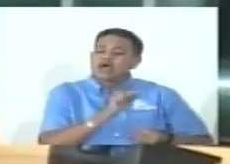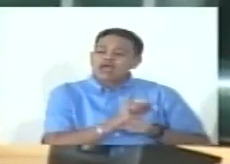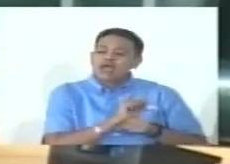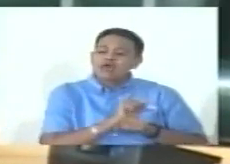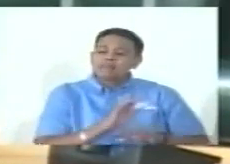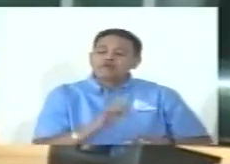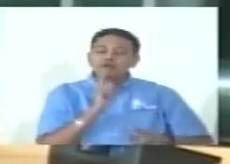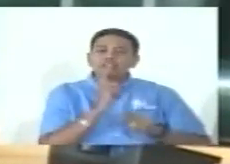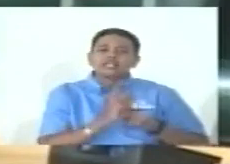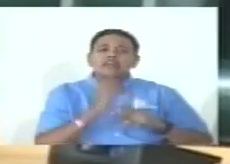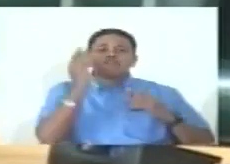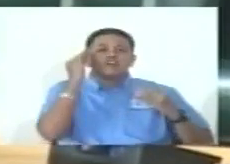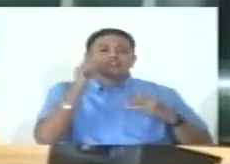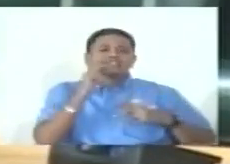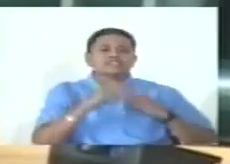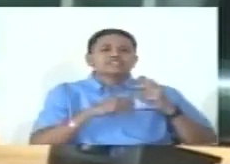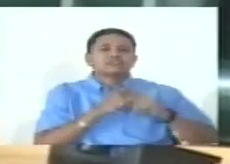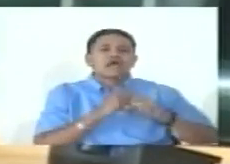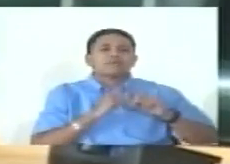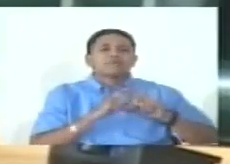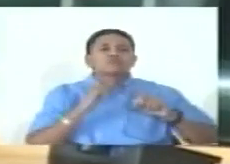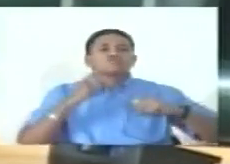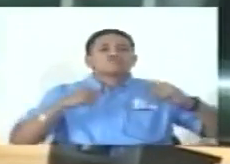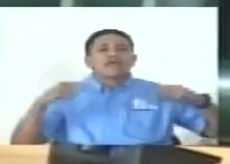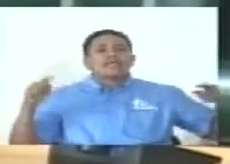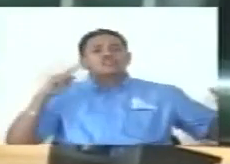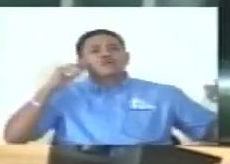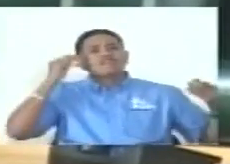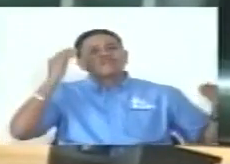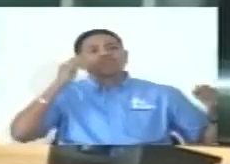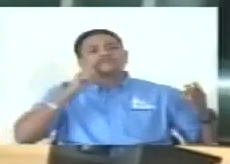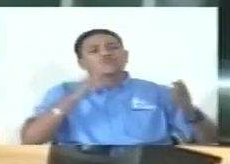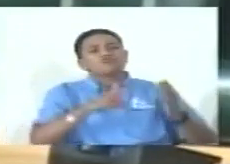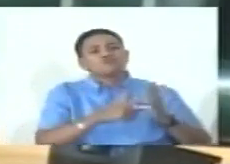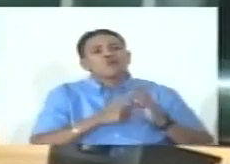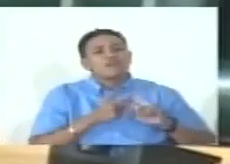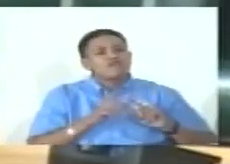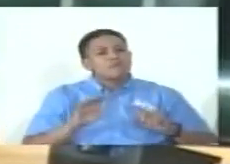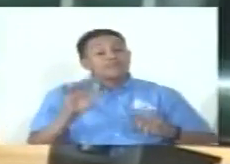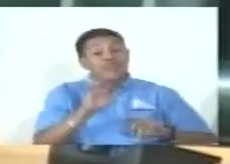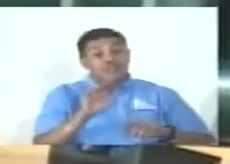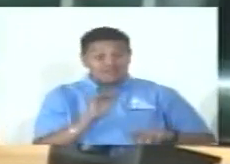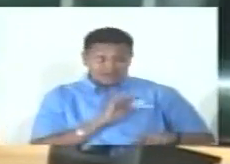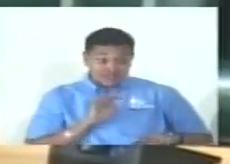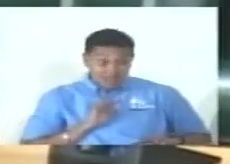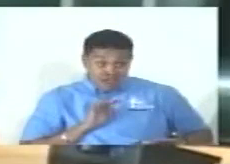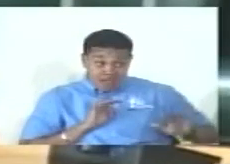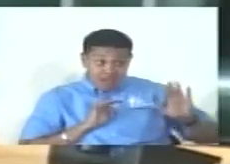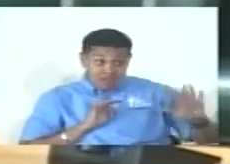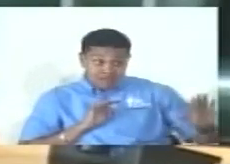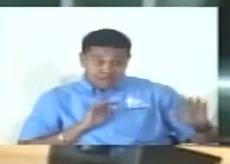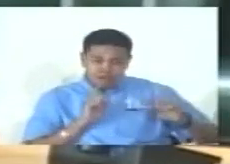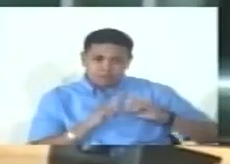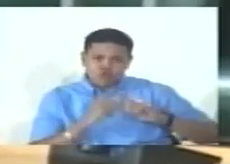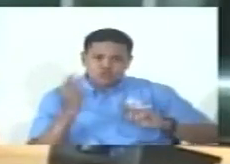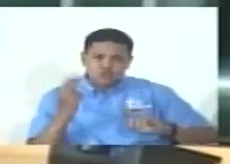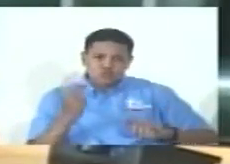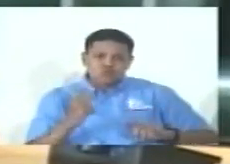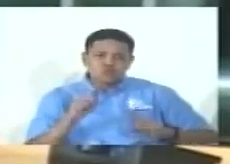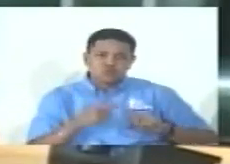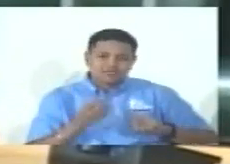consider the types and range of information required from their employees and its usage once